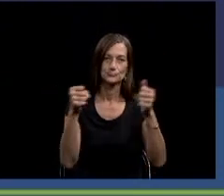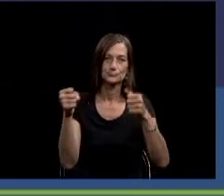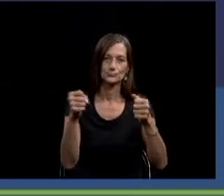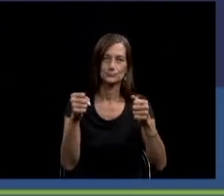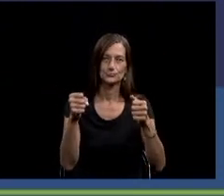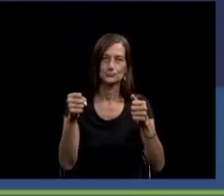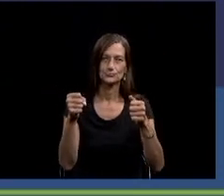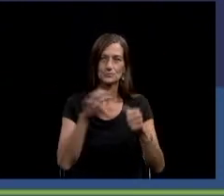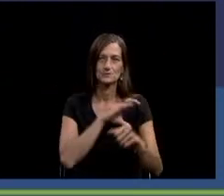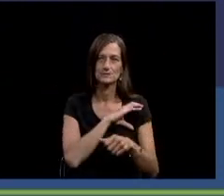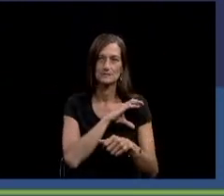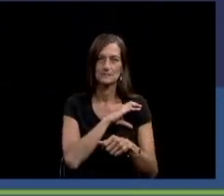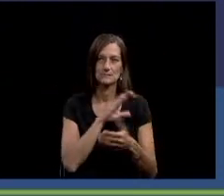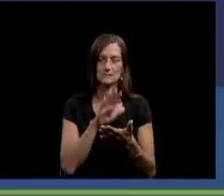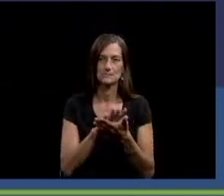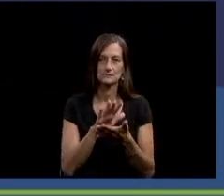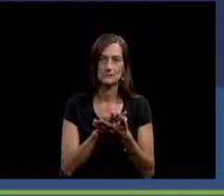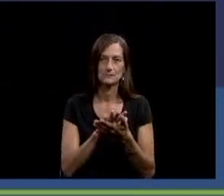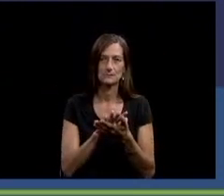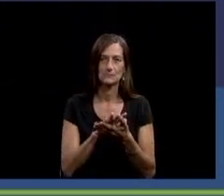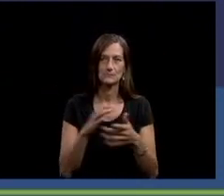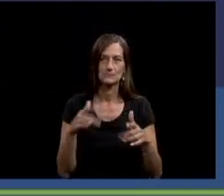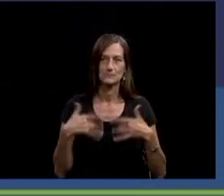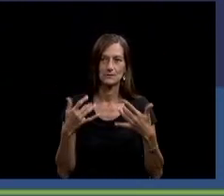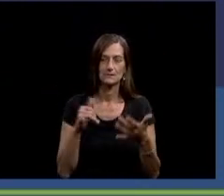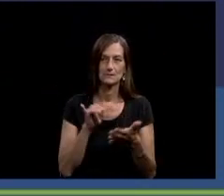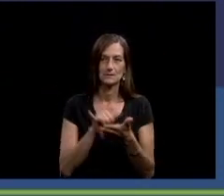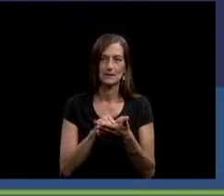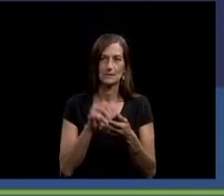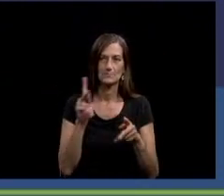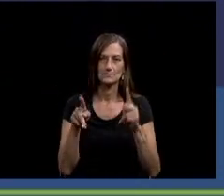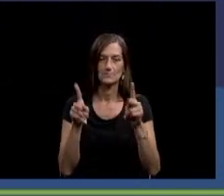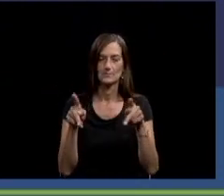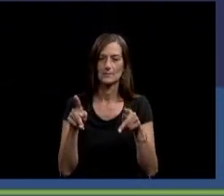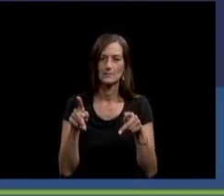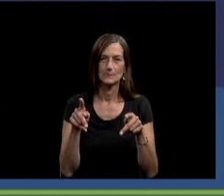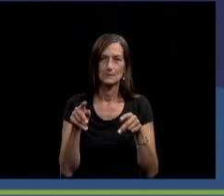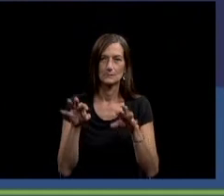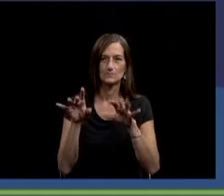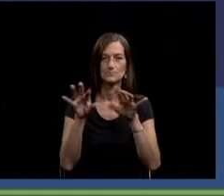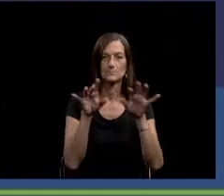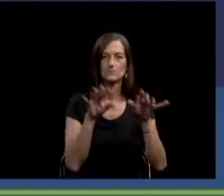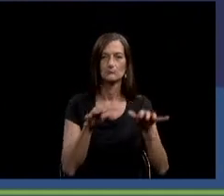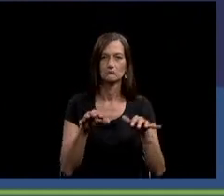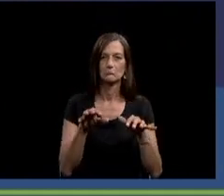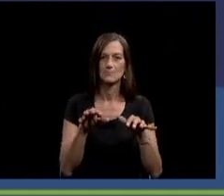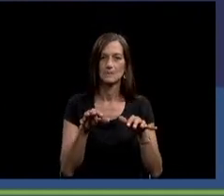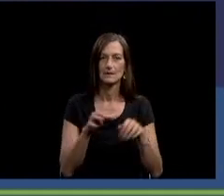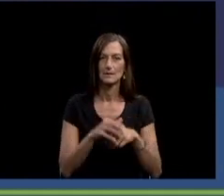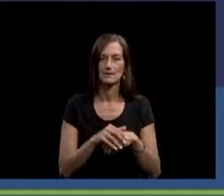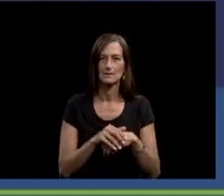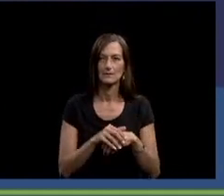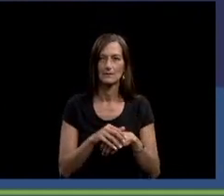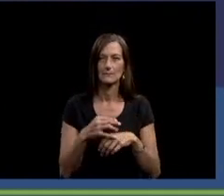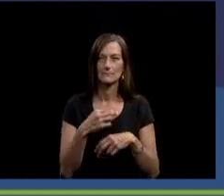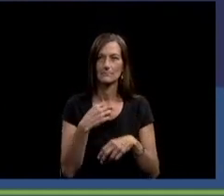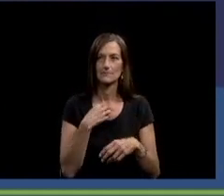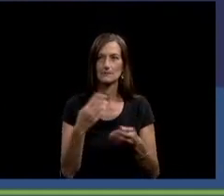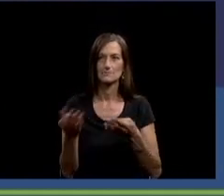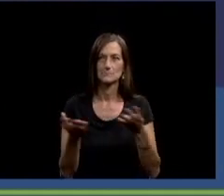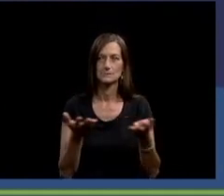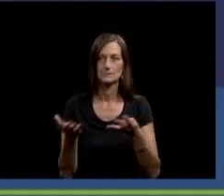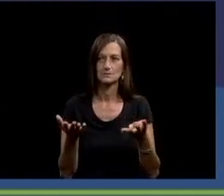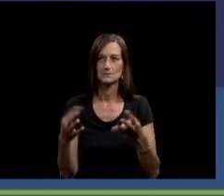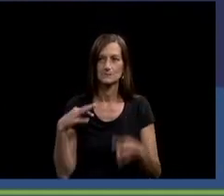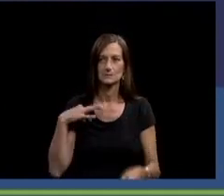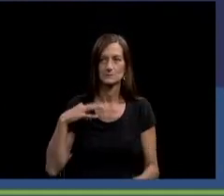Patrol. And then of particular interest is our victim services volunteers. We provide response to